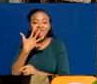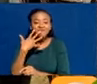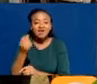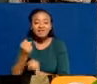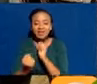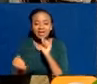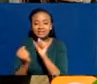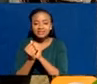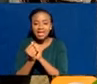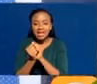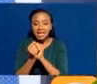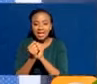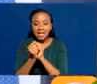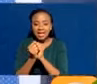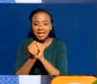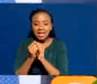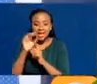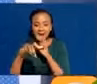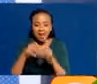510 wildebeests,